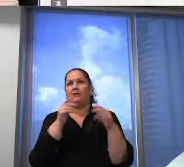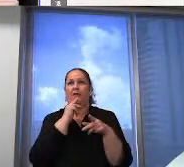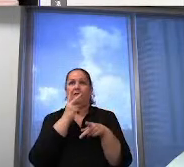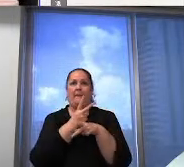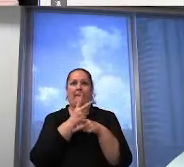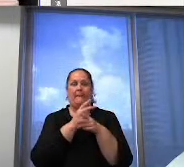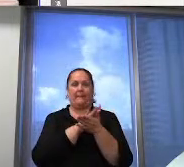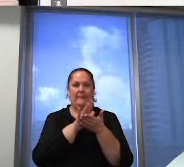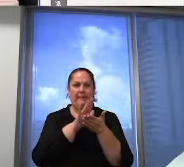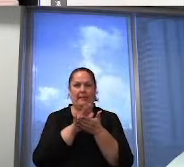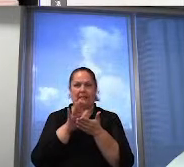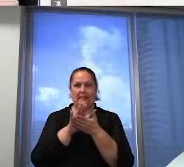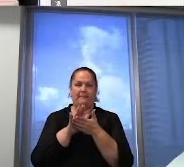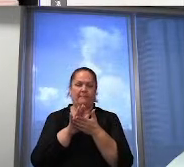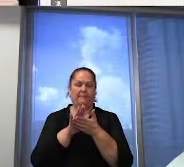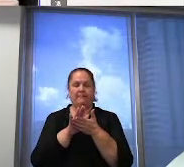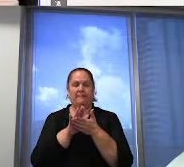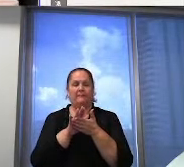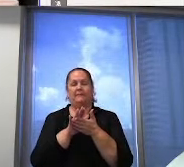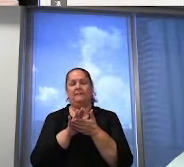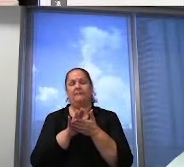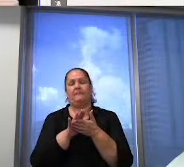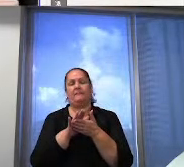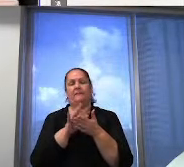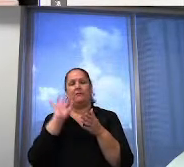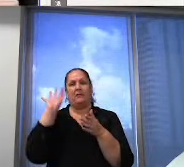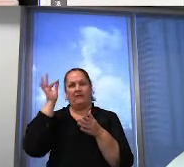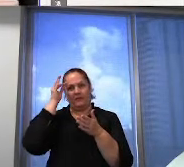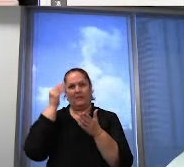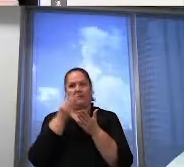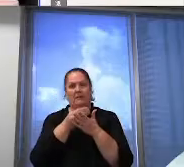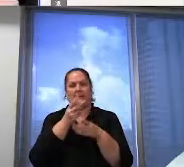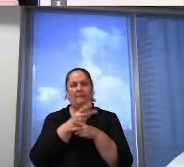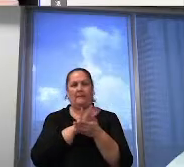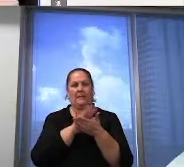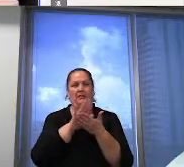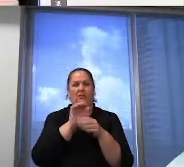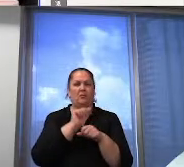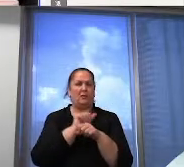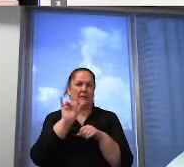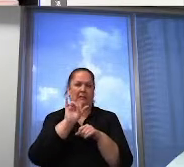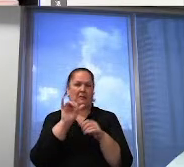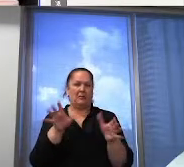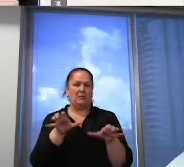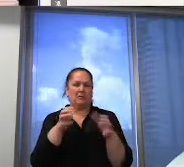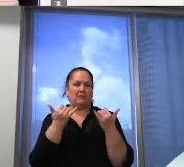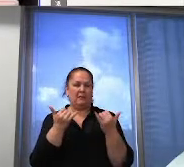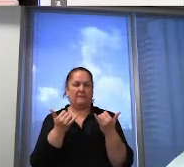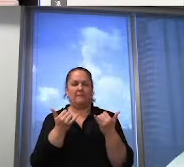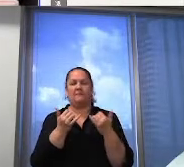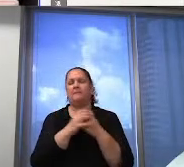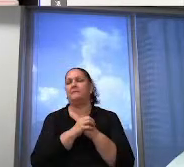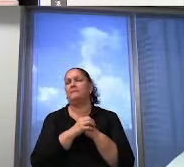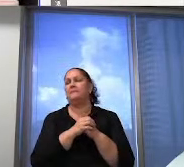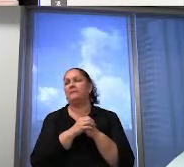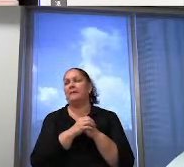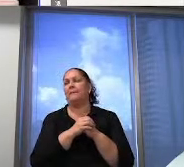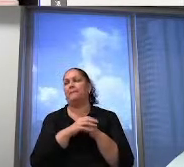of maintenance, what I call the upfront of the federal funded maintenance work, similar to what we're doing right